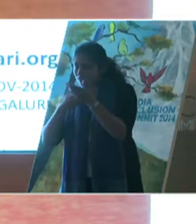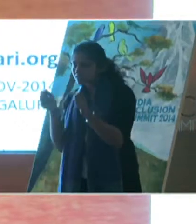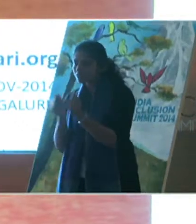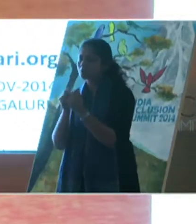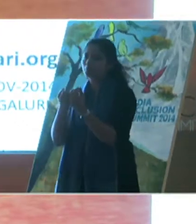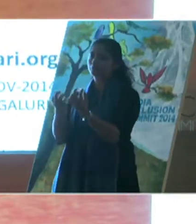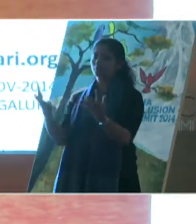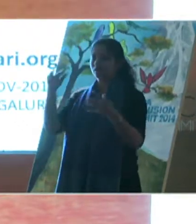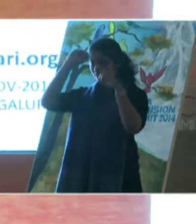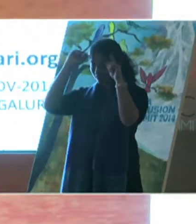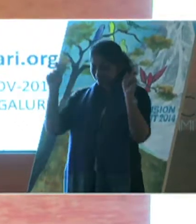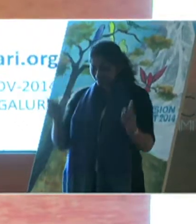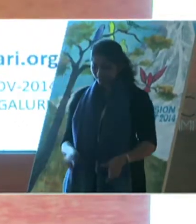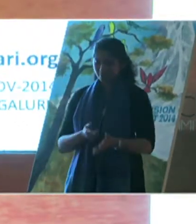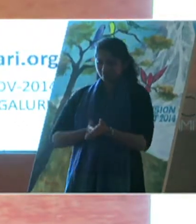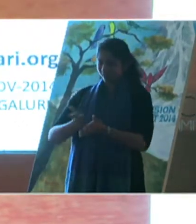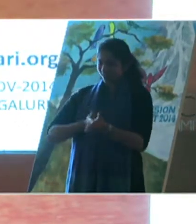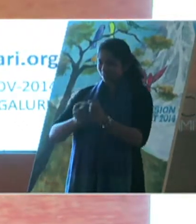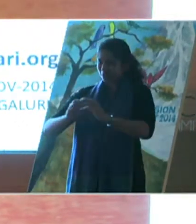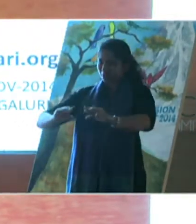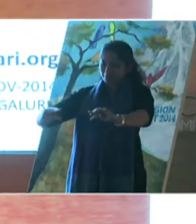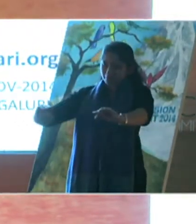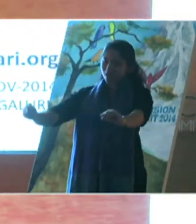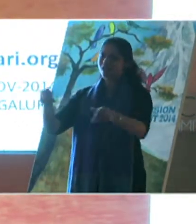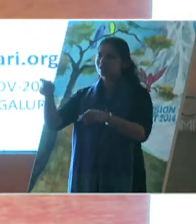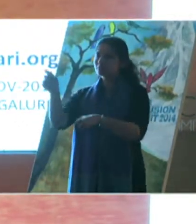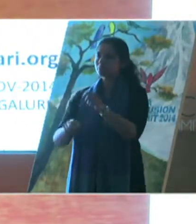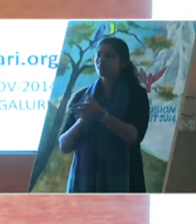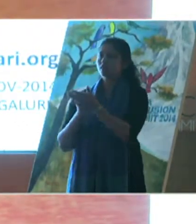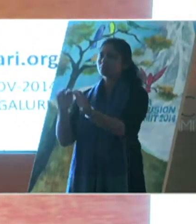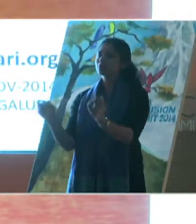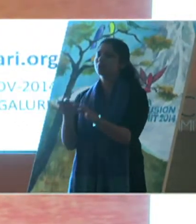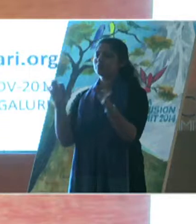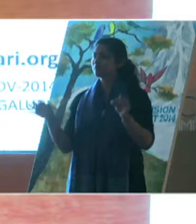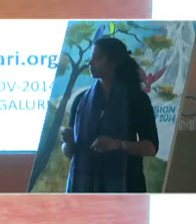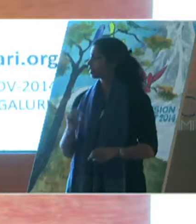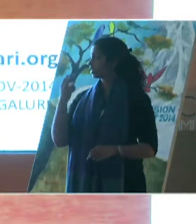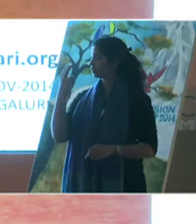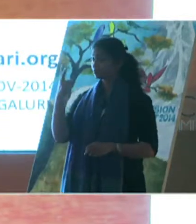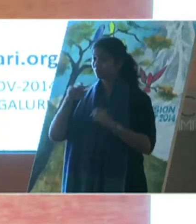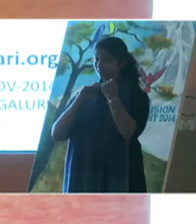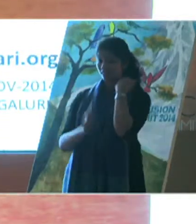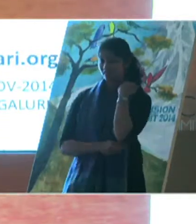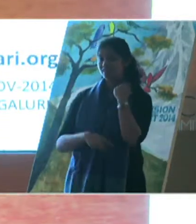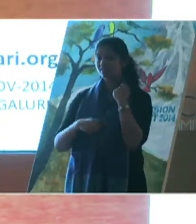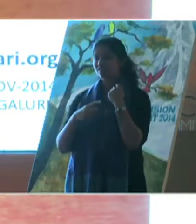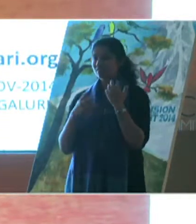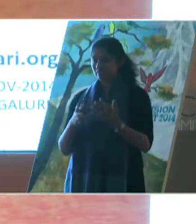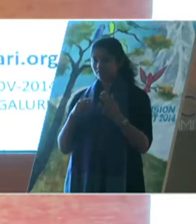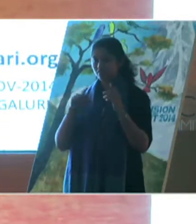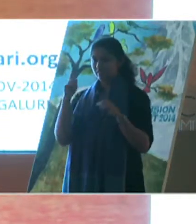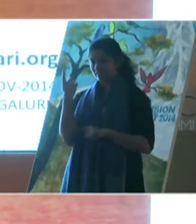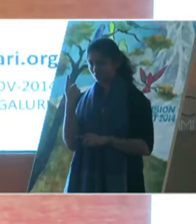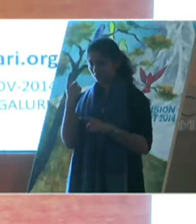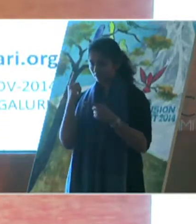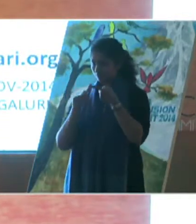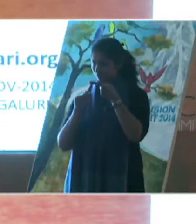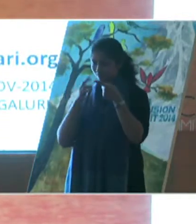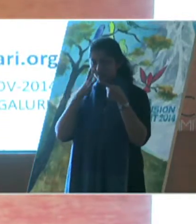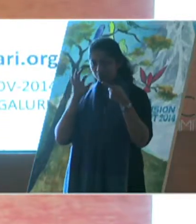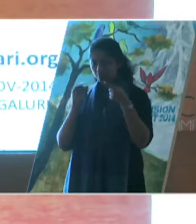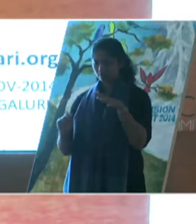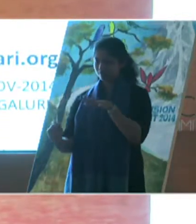Pinoy gave me this opportunity, and she started a bakery. And in the clip, you could see, our clip is online on our website. And you can see that she started